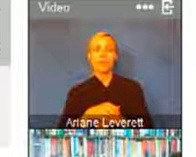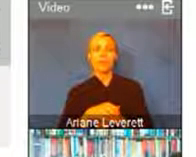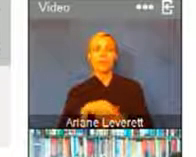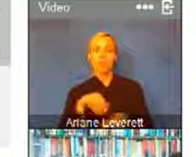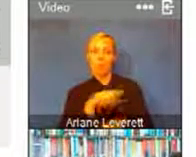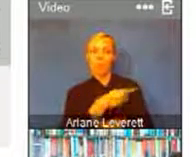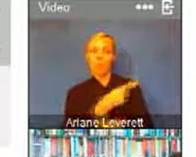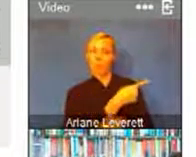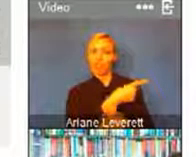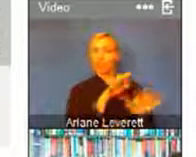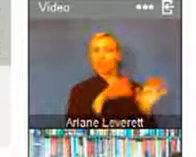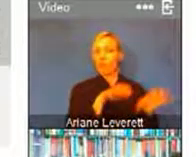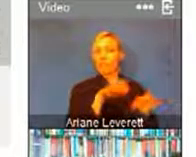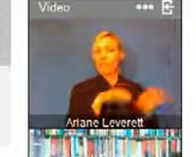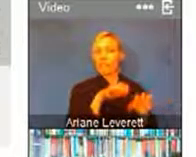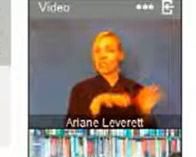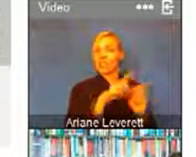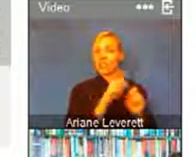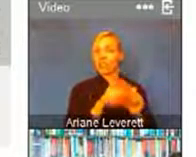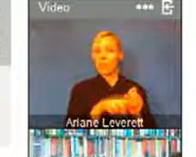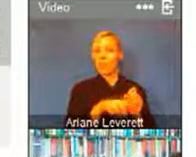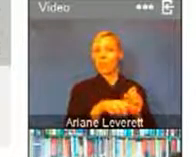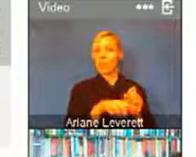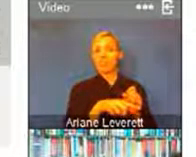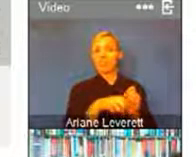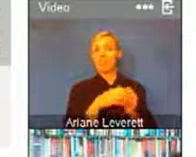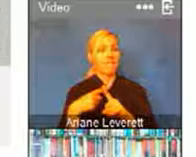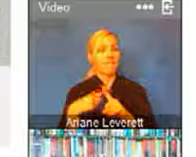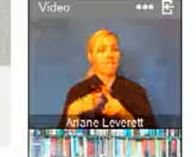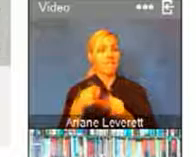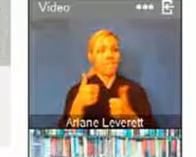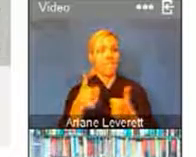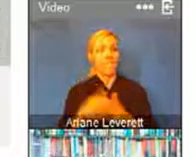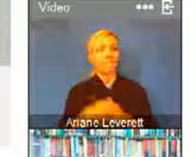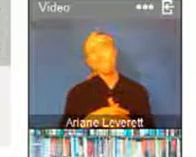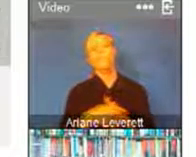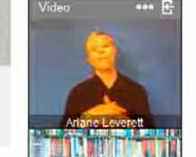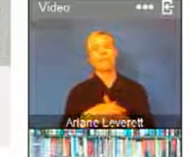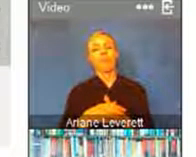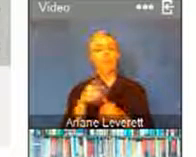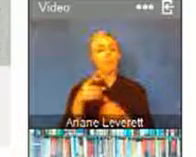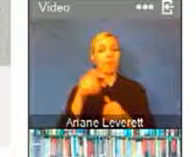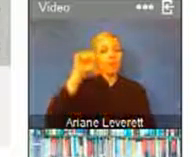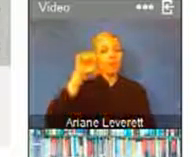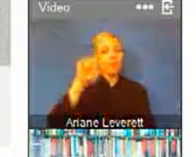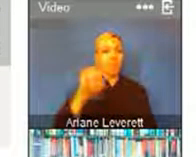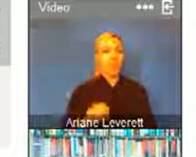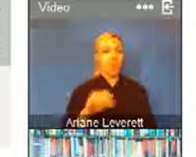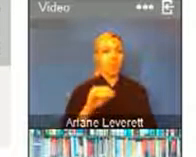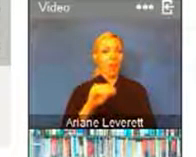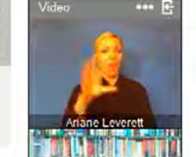coordination mechanisms. Donors and governments have to increase funding provisions.